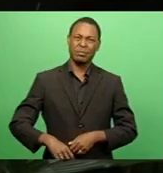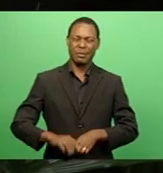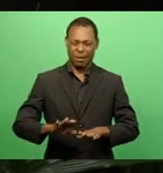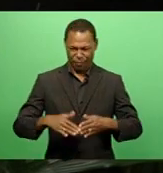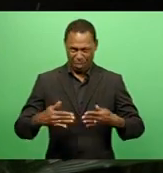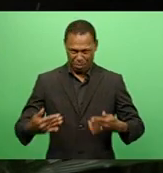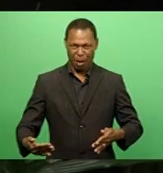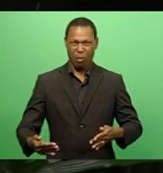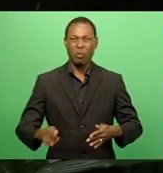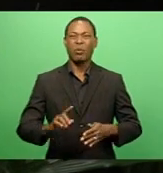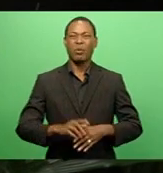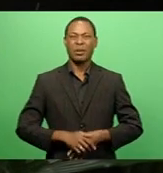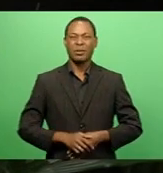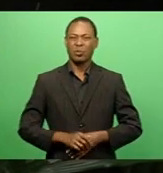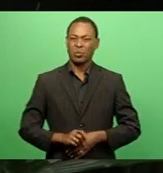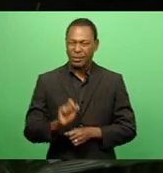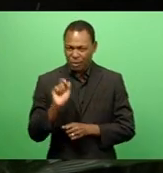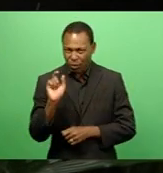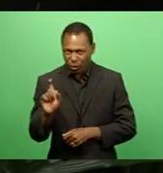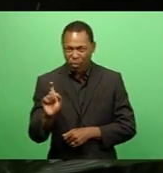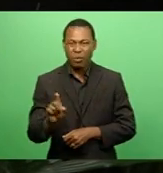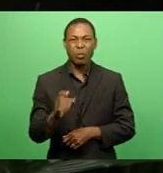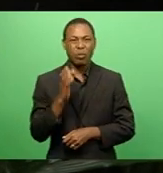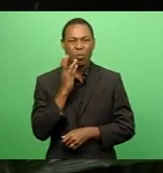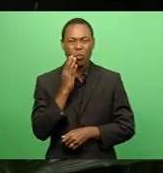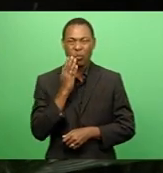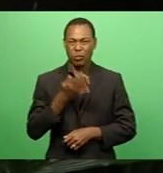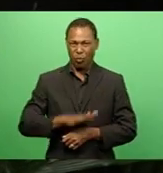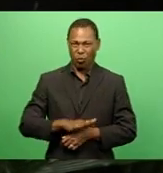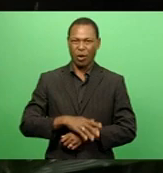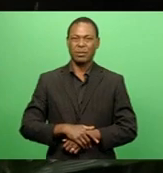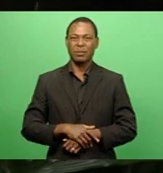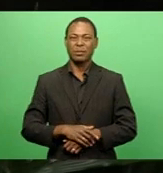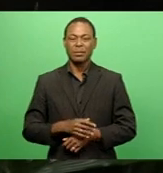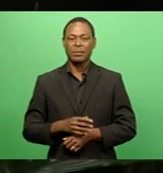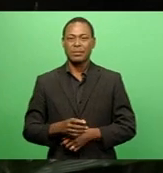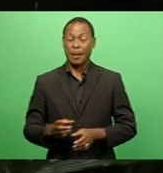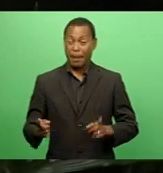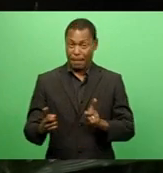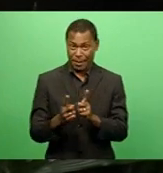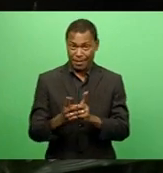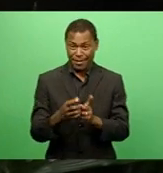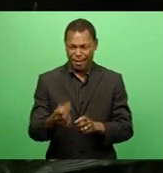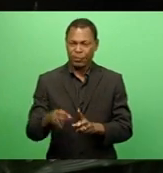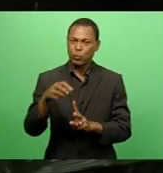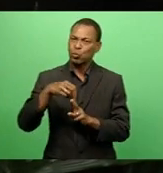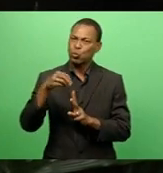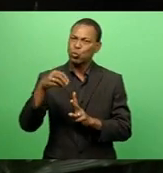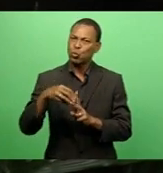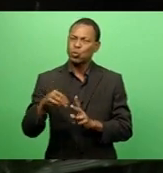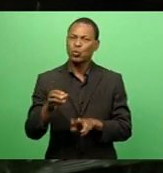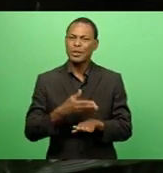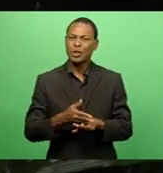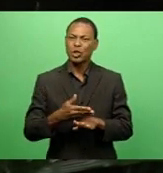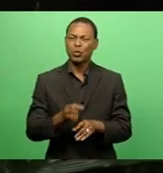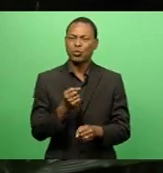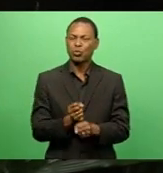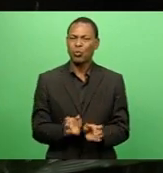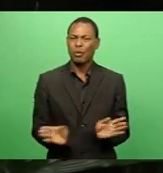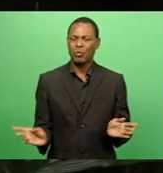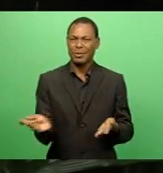until the management board meeting is convened by SODELPA to appoint its new General